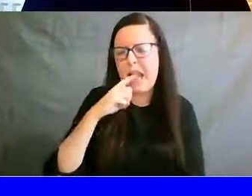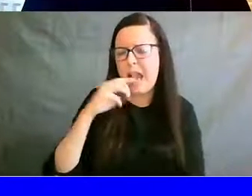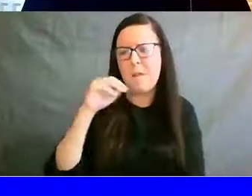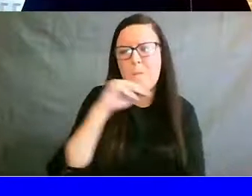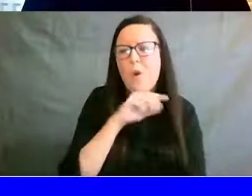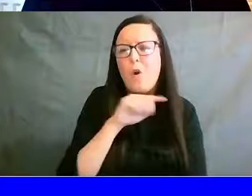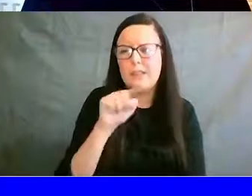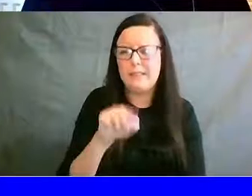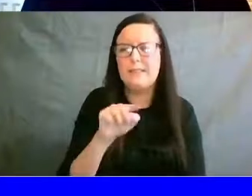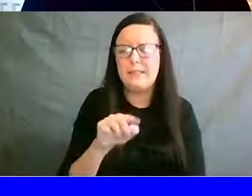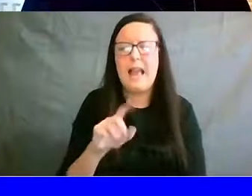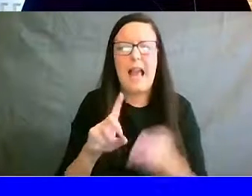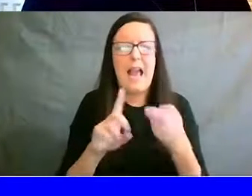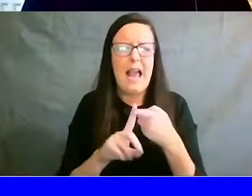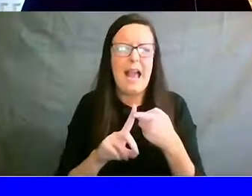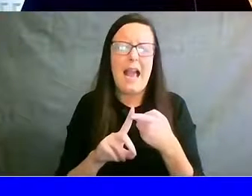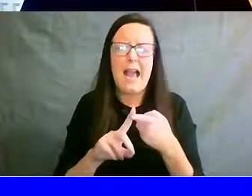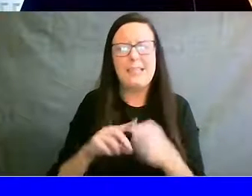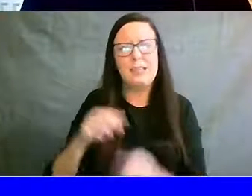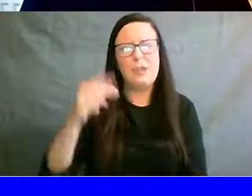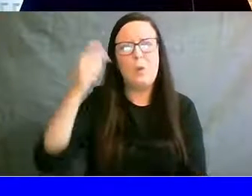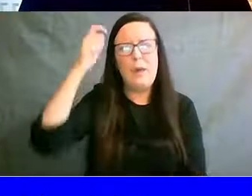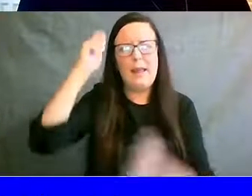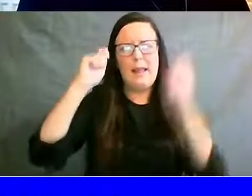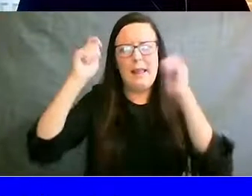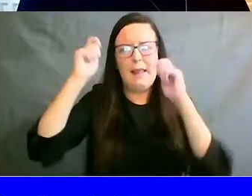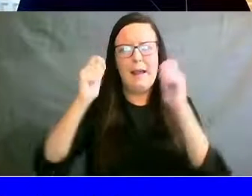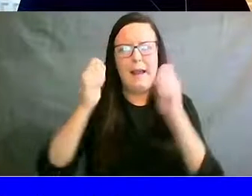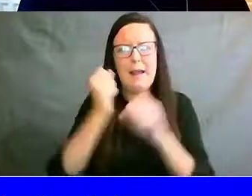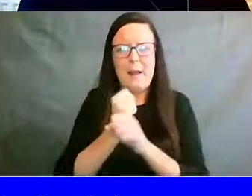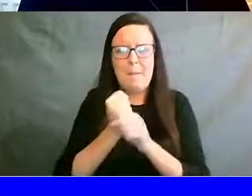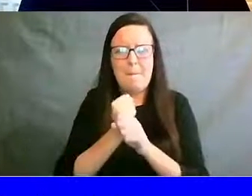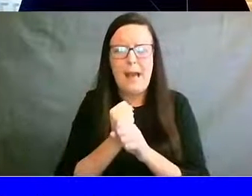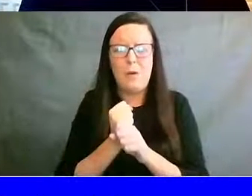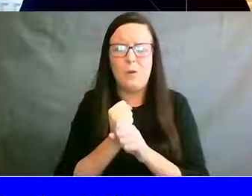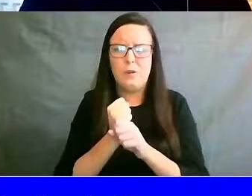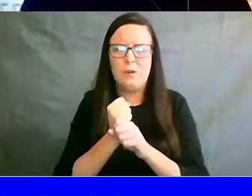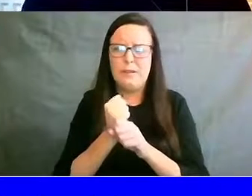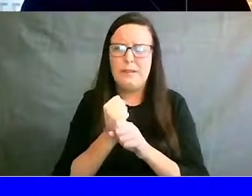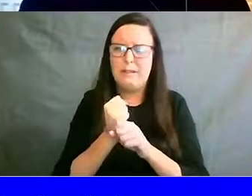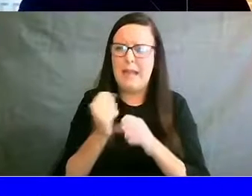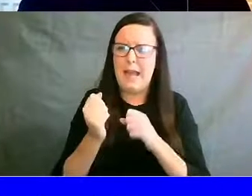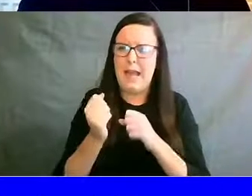being mindful of a rights-based approach and what that actually means in practice.